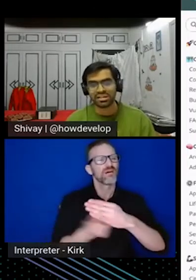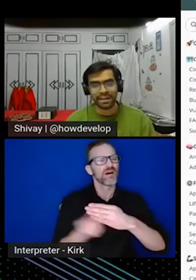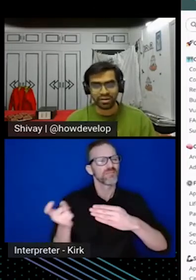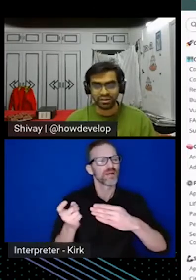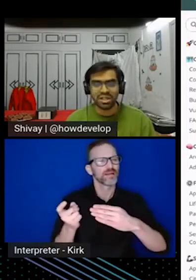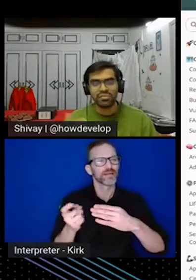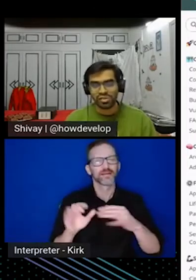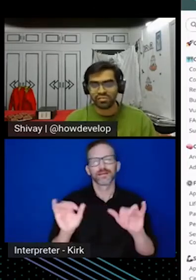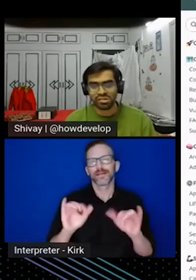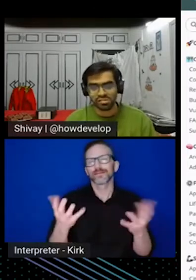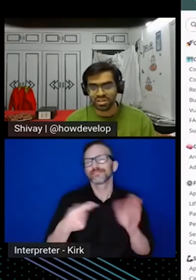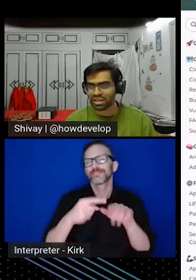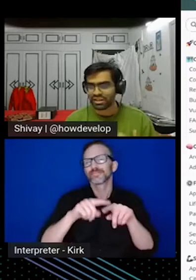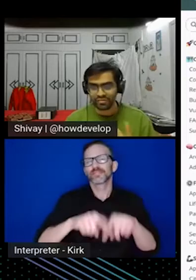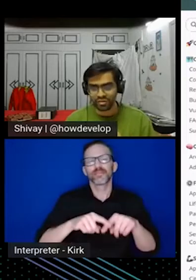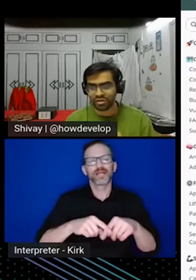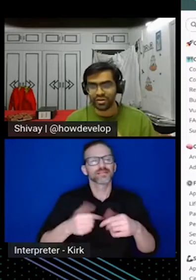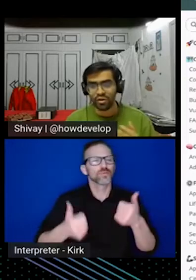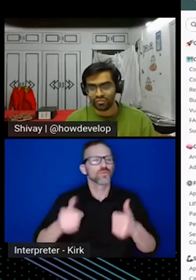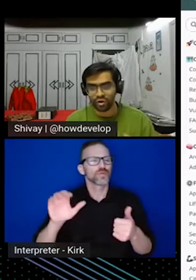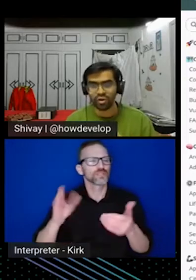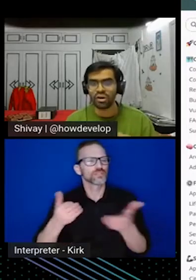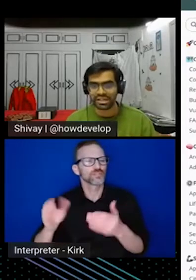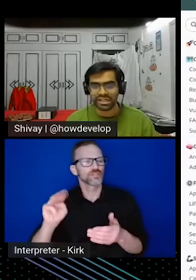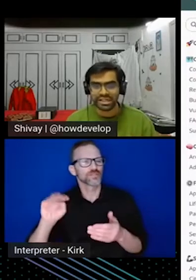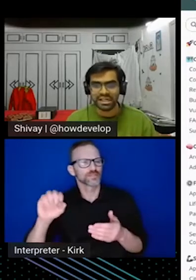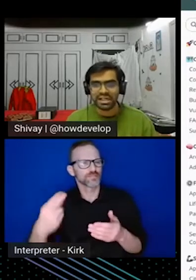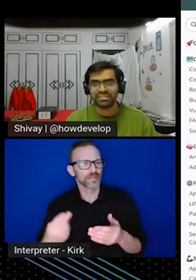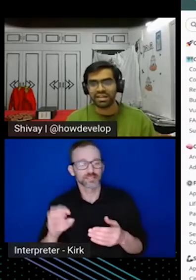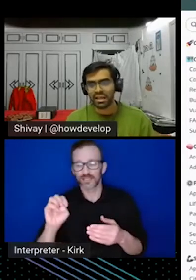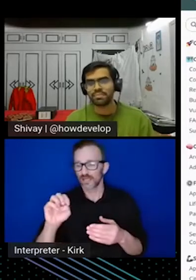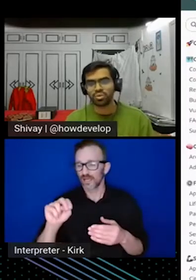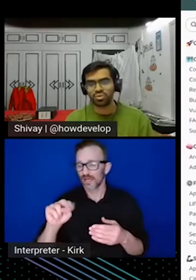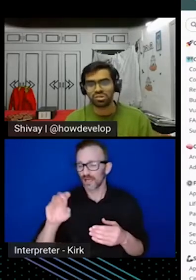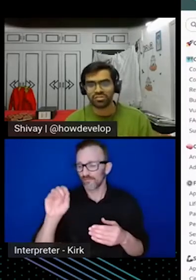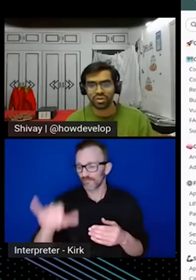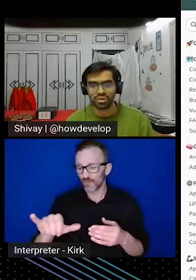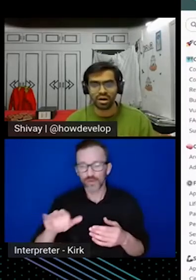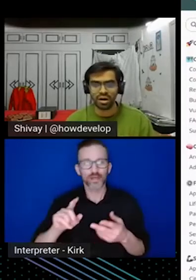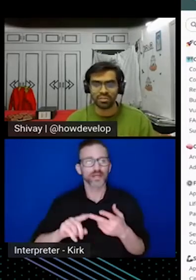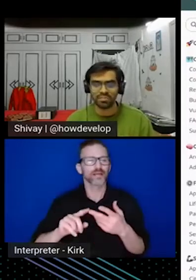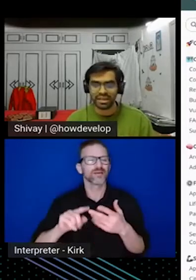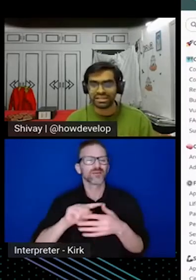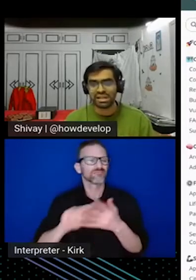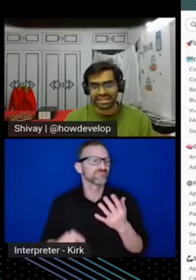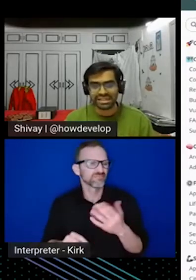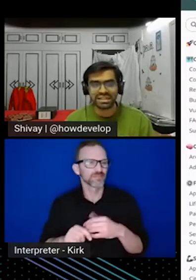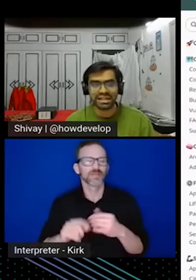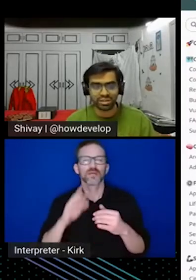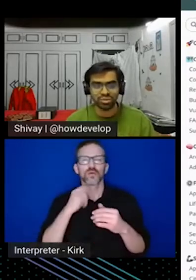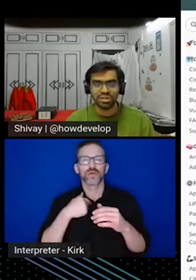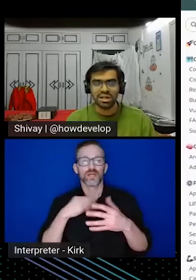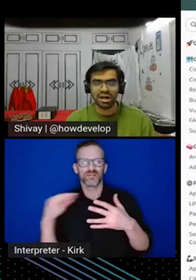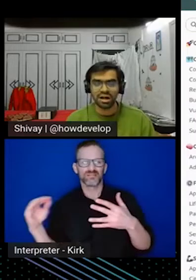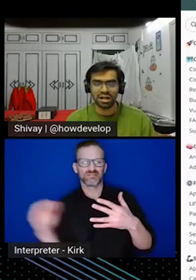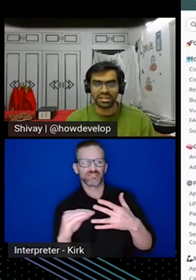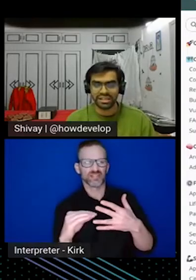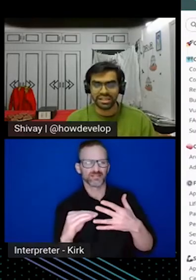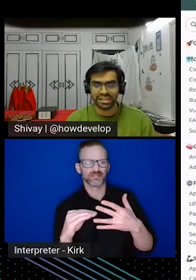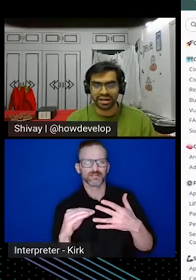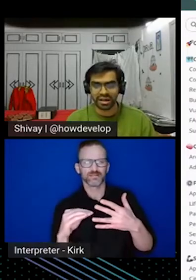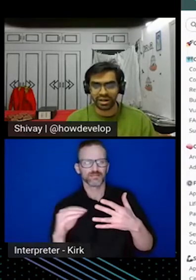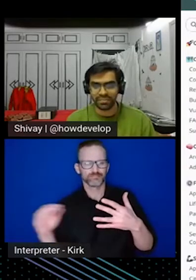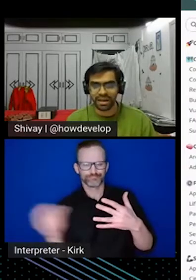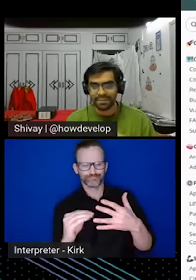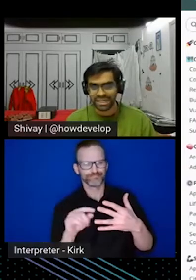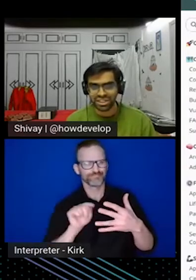let's say depending on whichever service mesh, like if you're using Envoy or linkerd, it will help to sort of inject it into